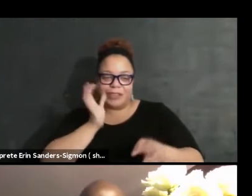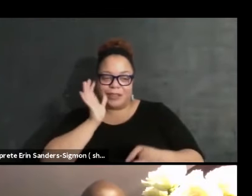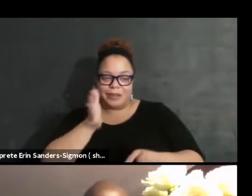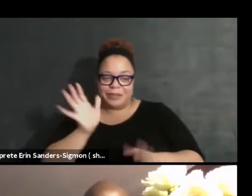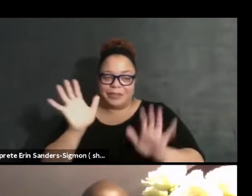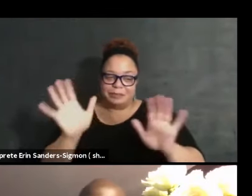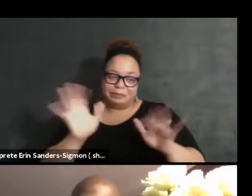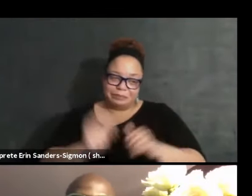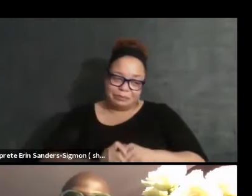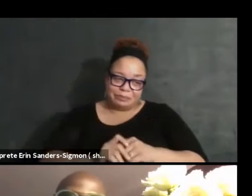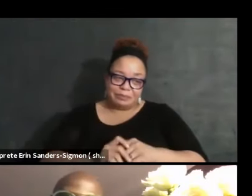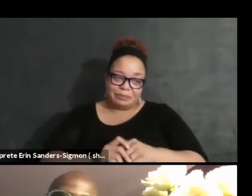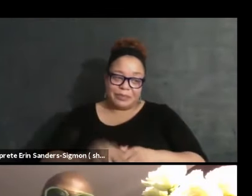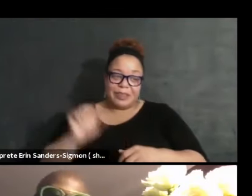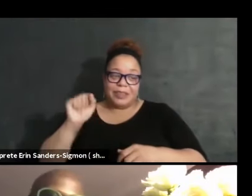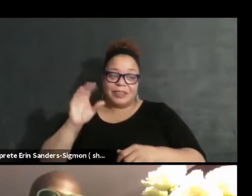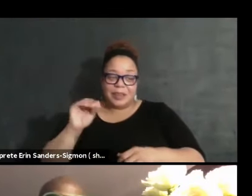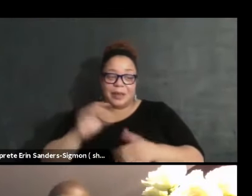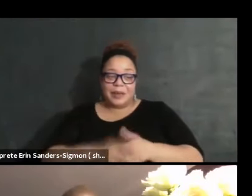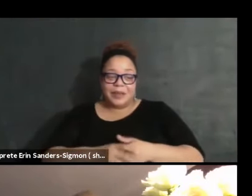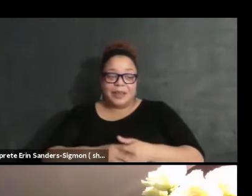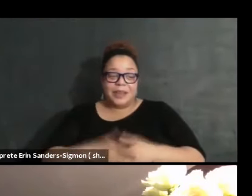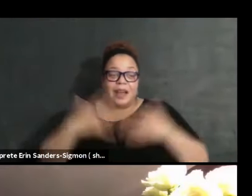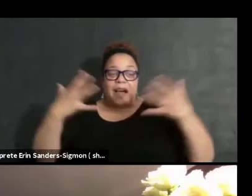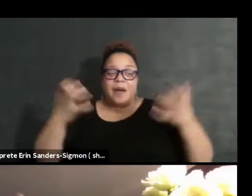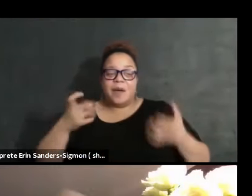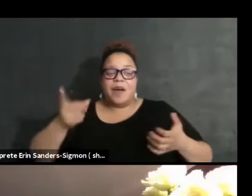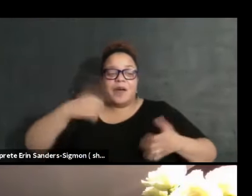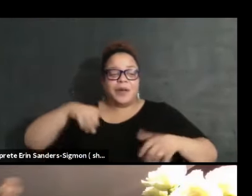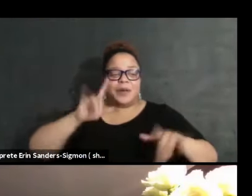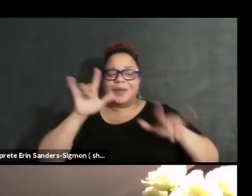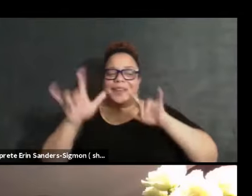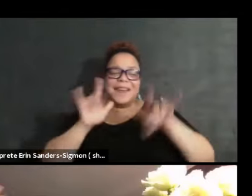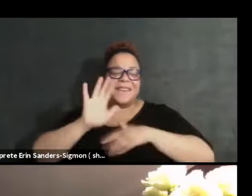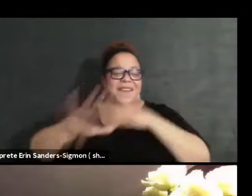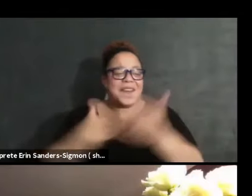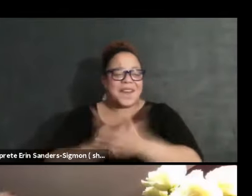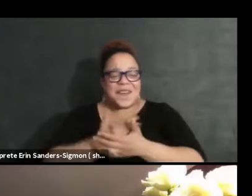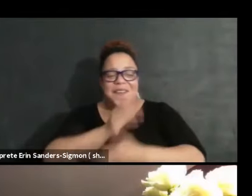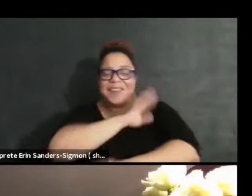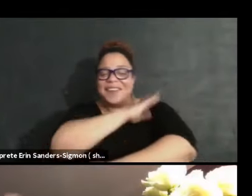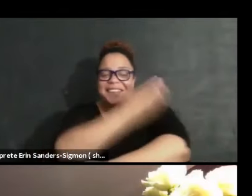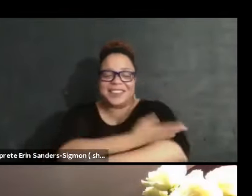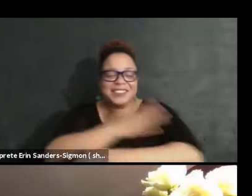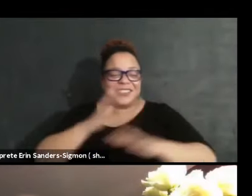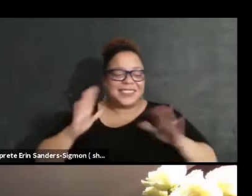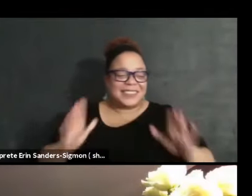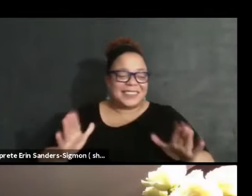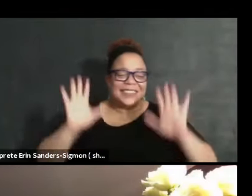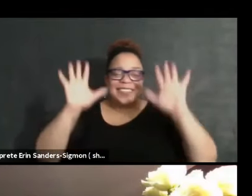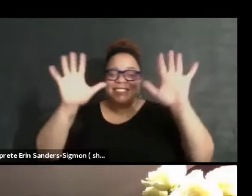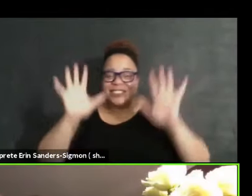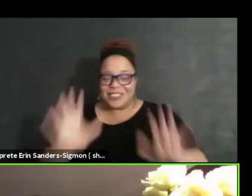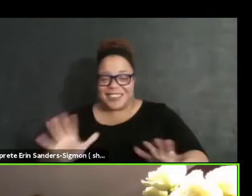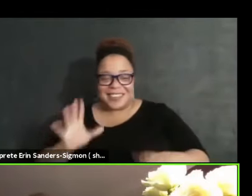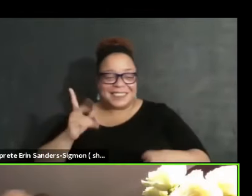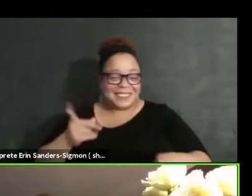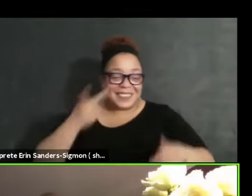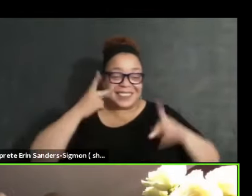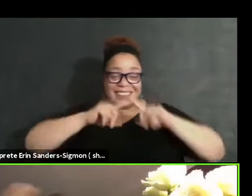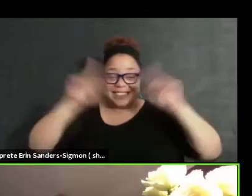of your energy to the incomparable, amazing, and loving Miss Joni Asafo.